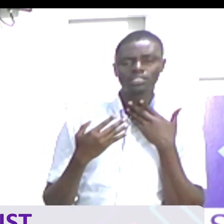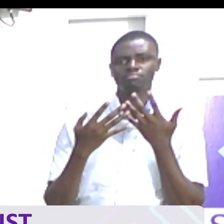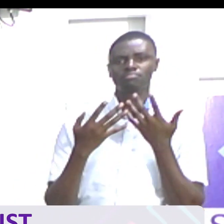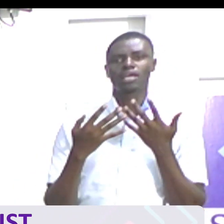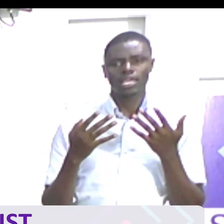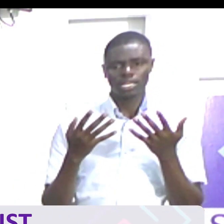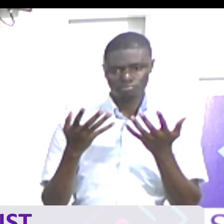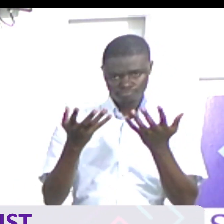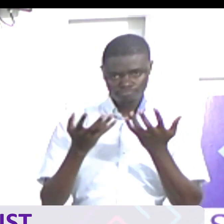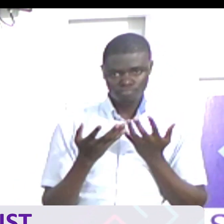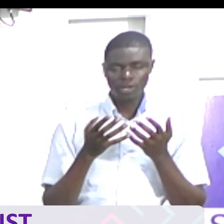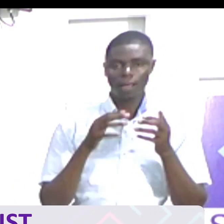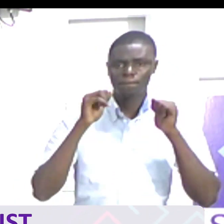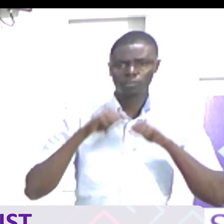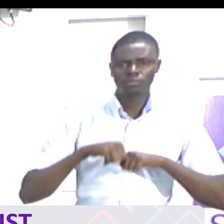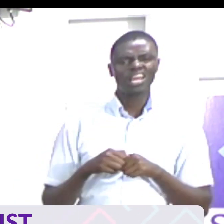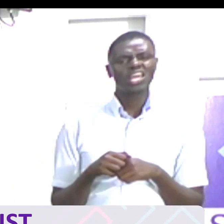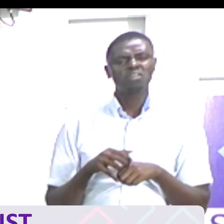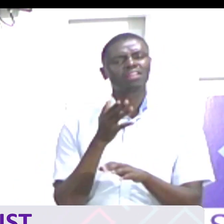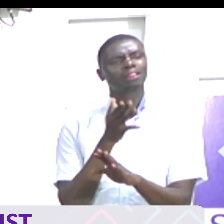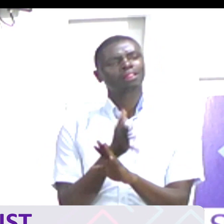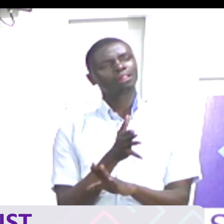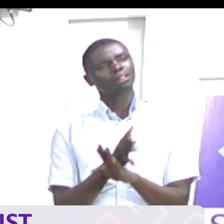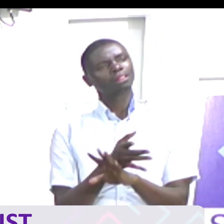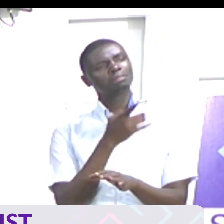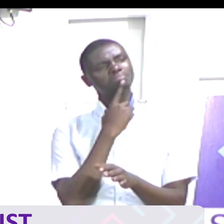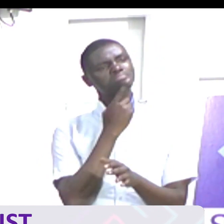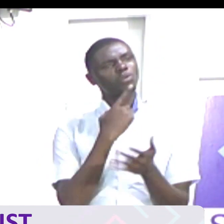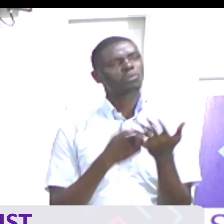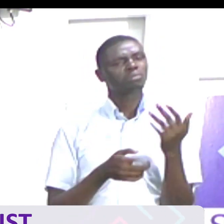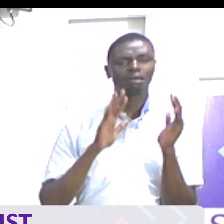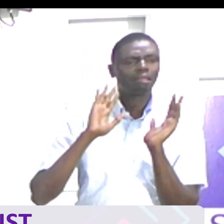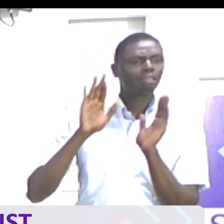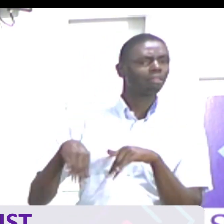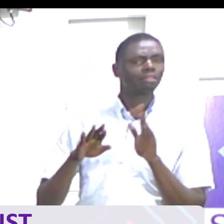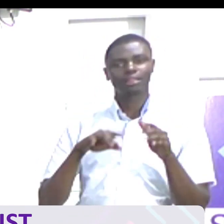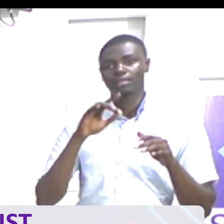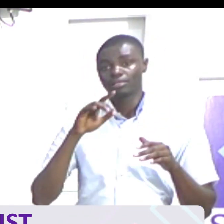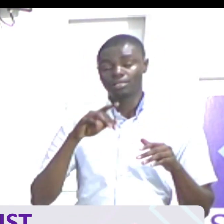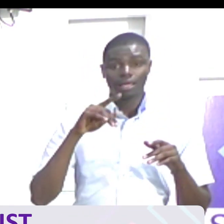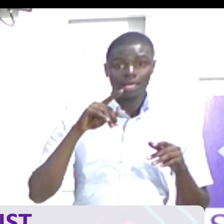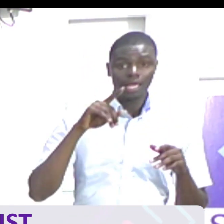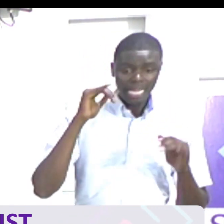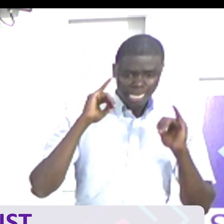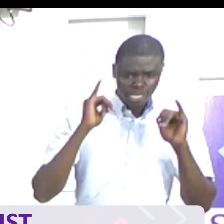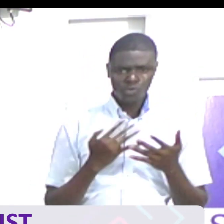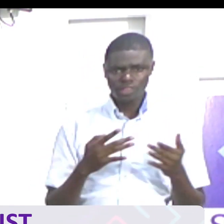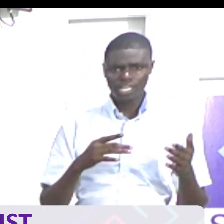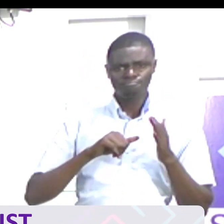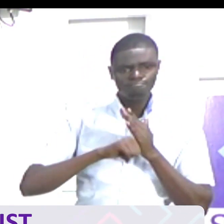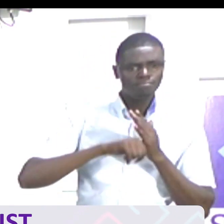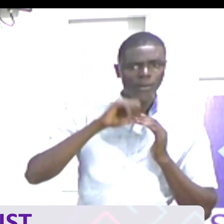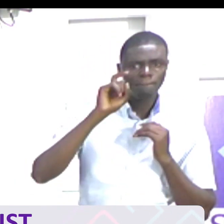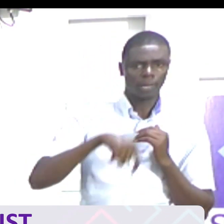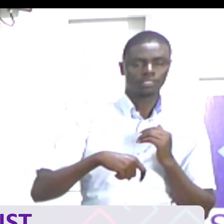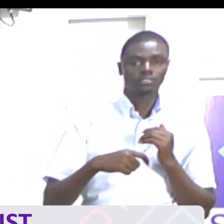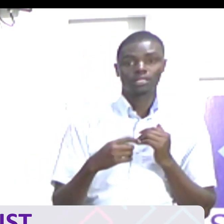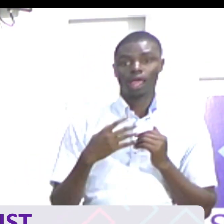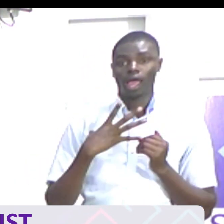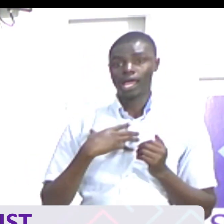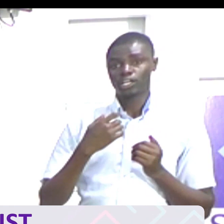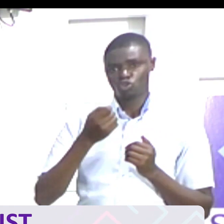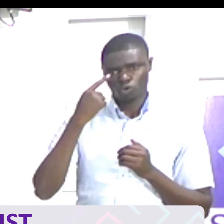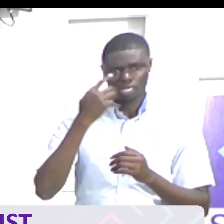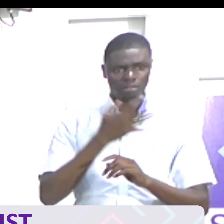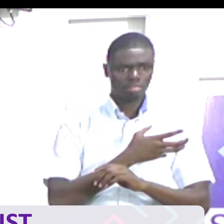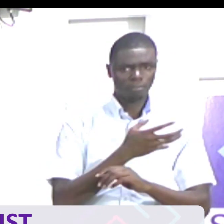breeds possibility. Ukikatina ukishinda ukisema aje hapana. Lazima ikue. Hii kitu mpya lazima ikue. Na ni juu wenyewe you understand